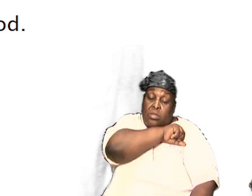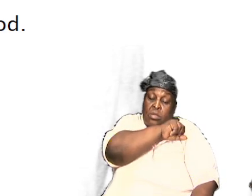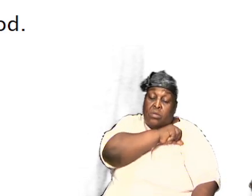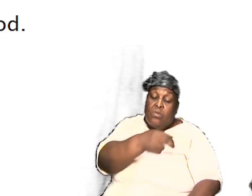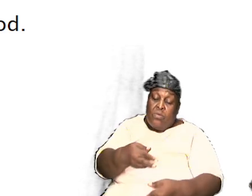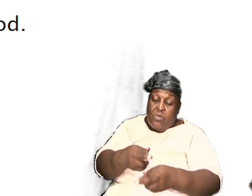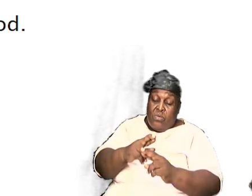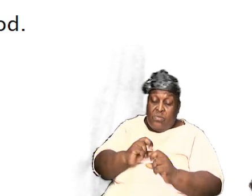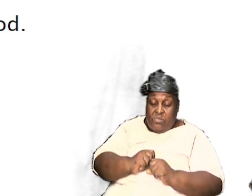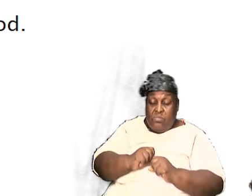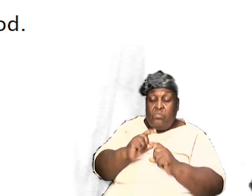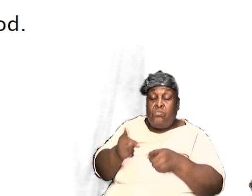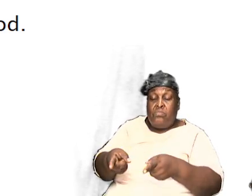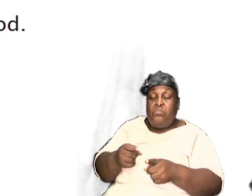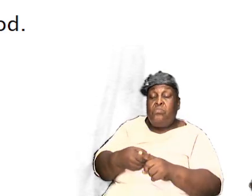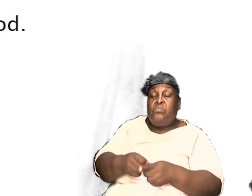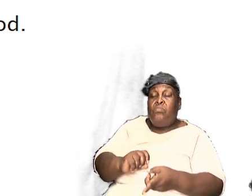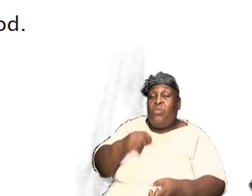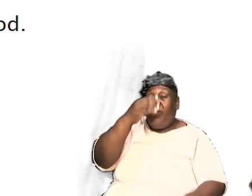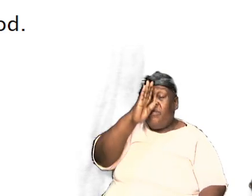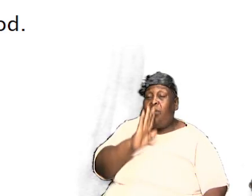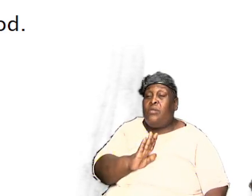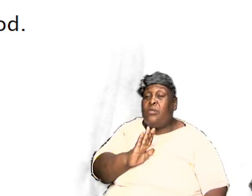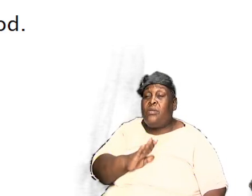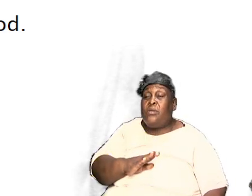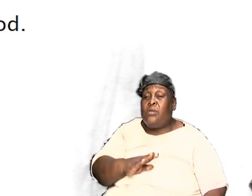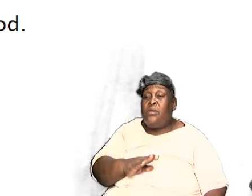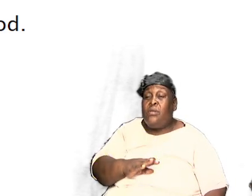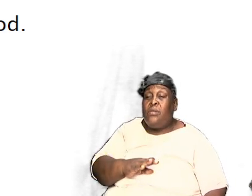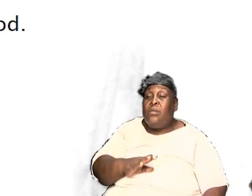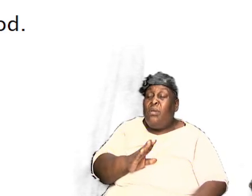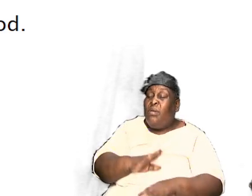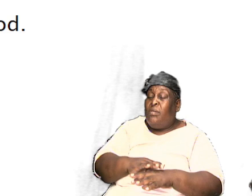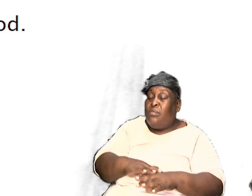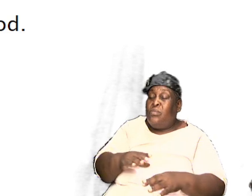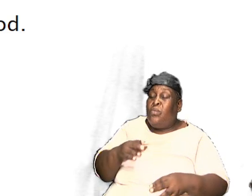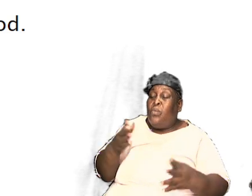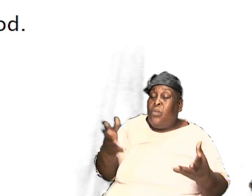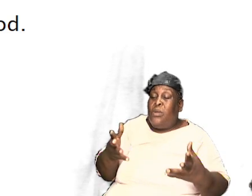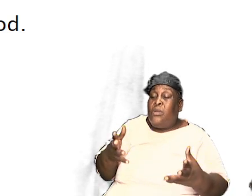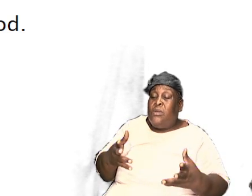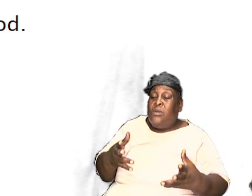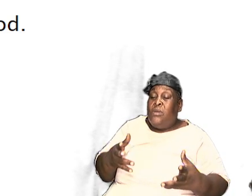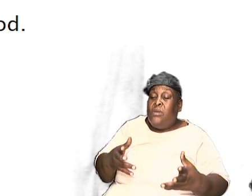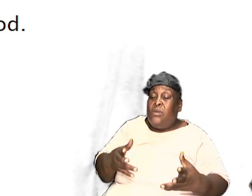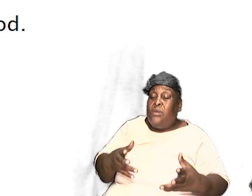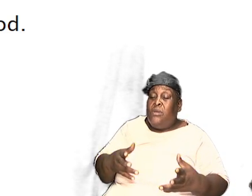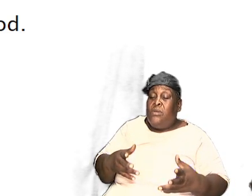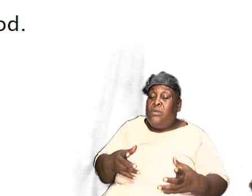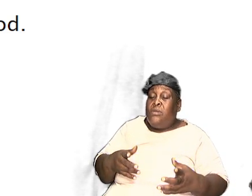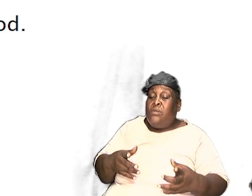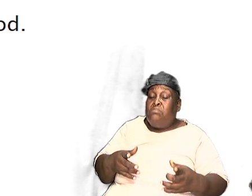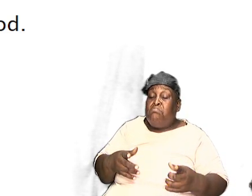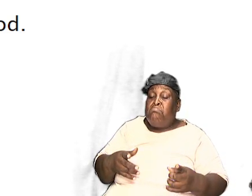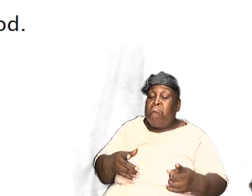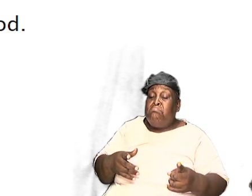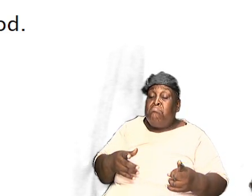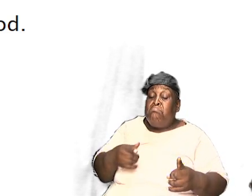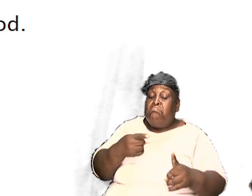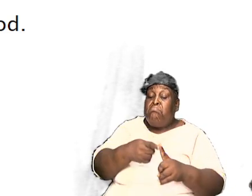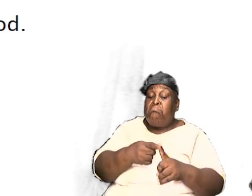have received instruction from the Lord, you know, on what he could do. In essence,